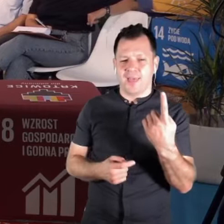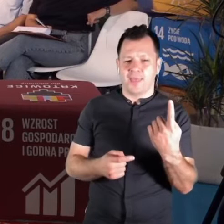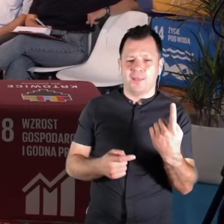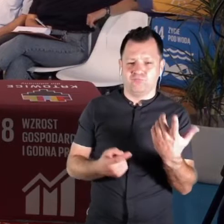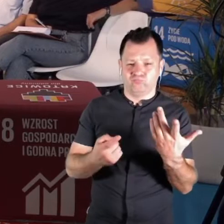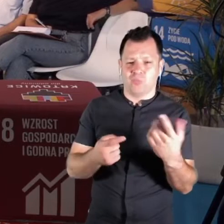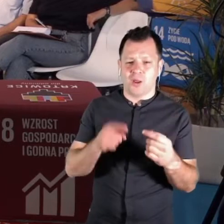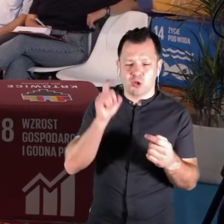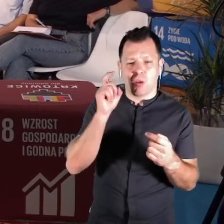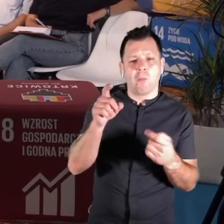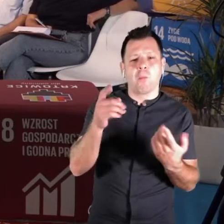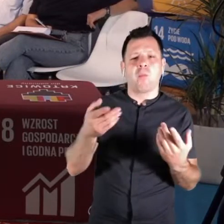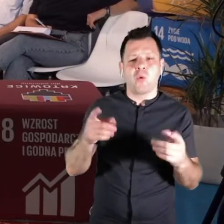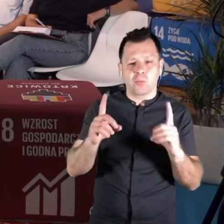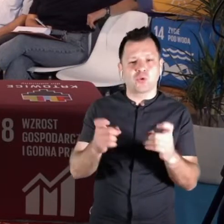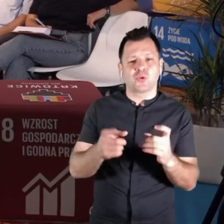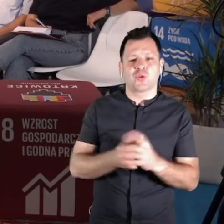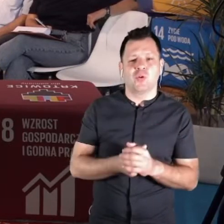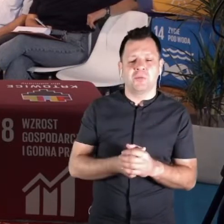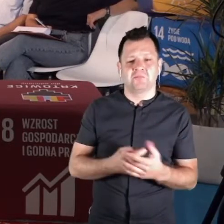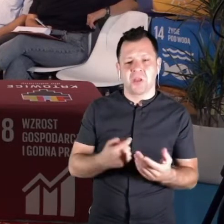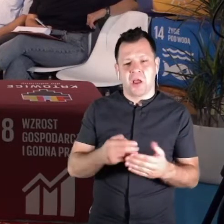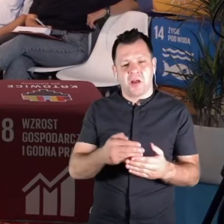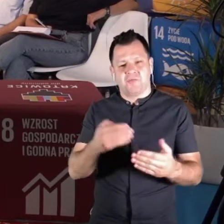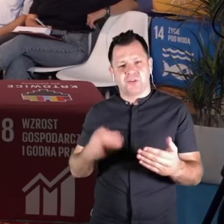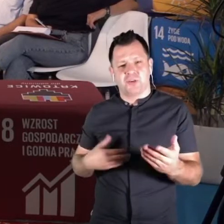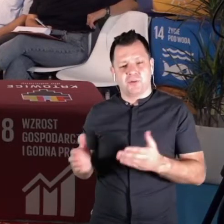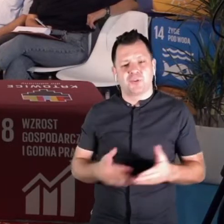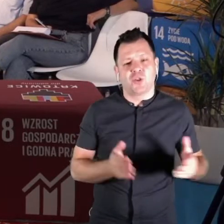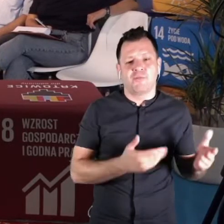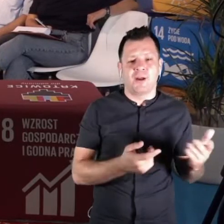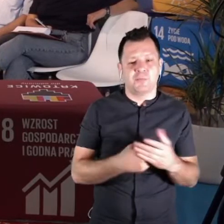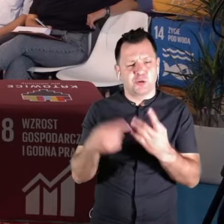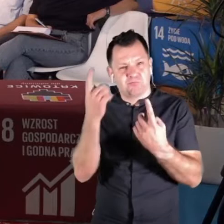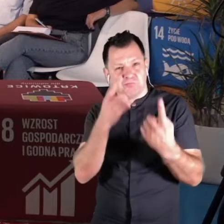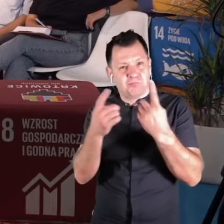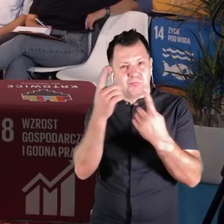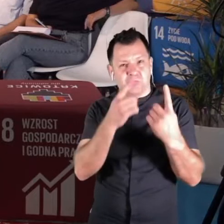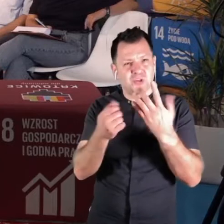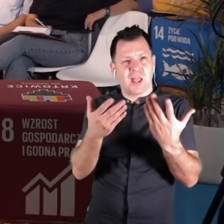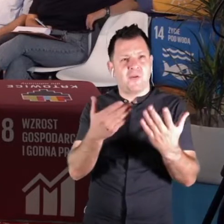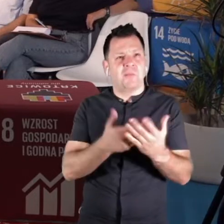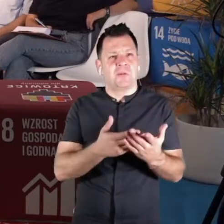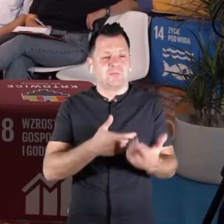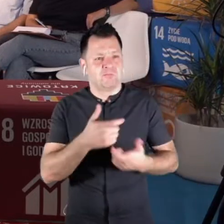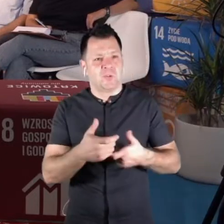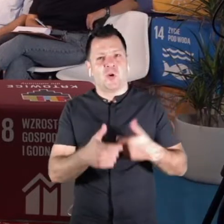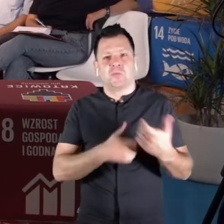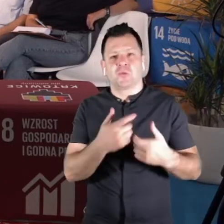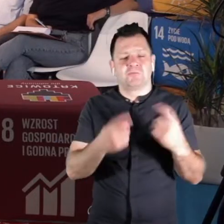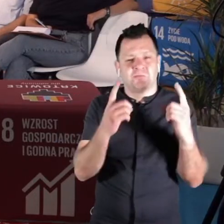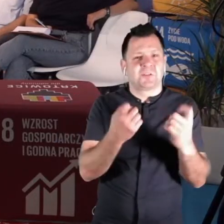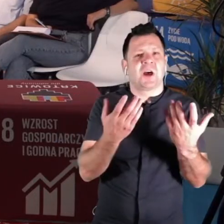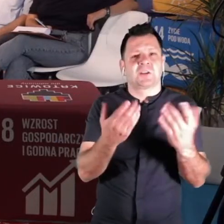and it's hard to say. I think it starts simultaneously in a few minds in the districts, in the offices.